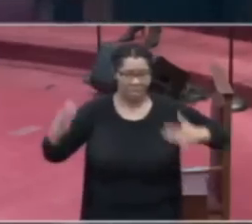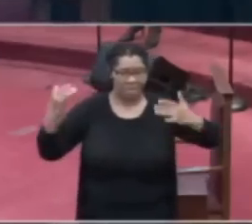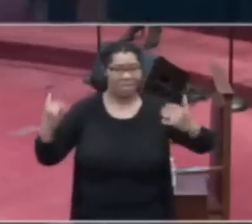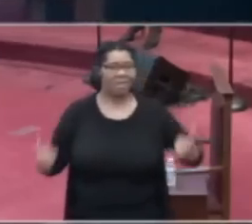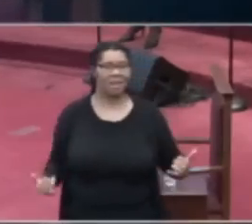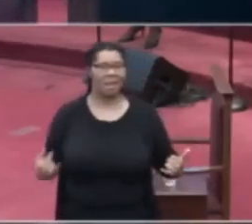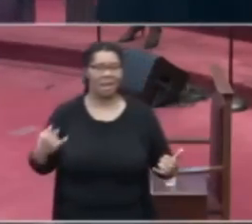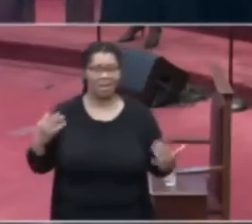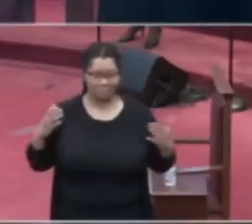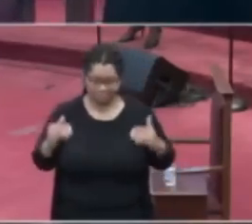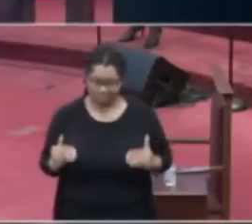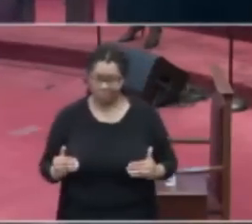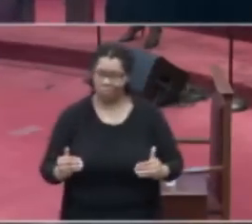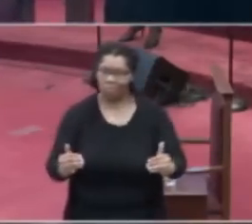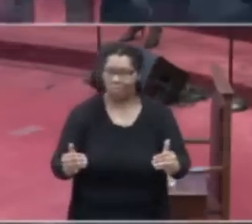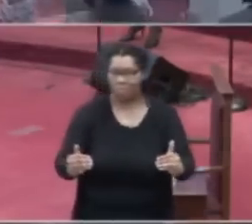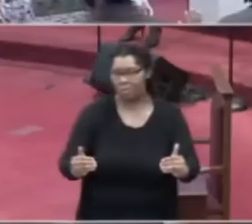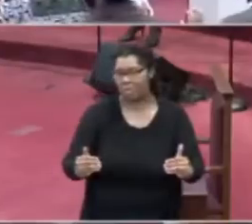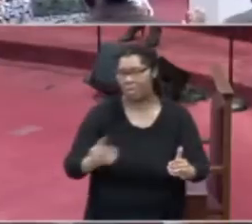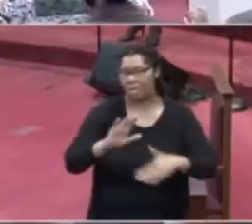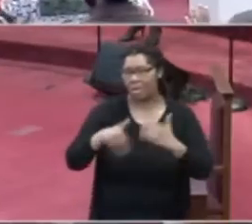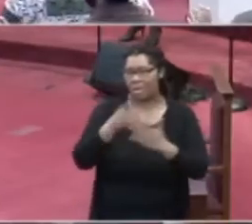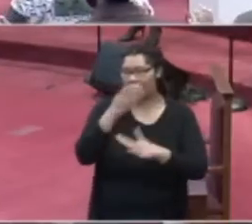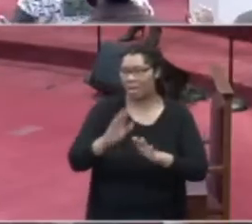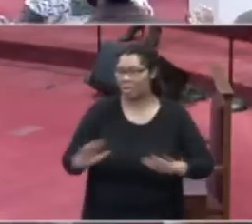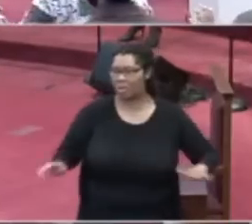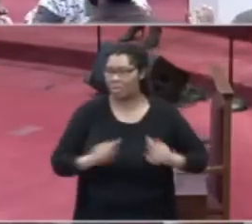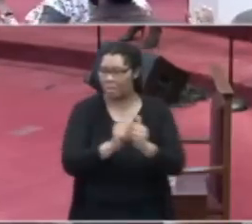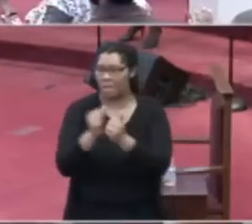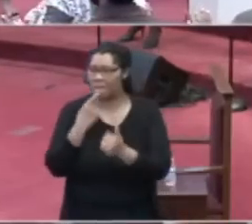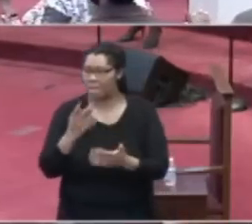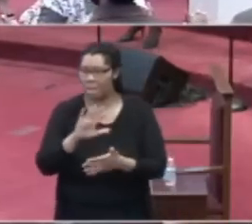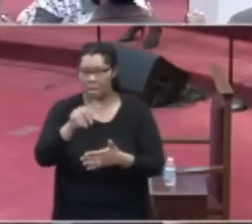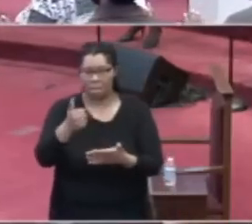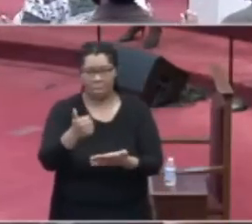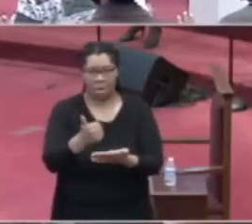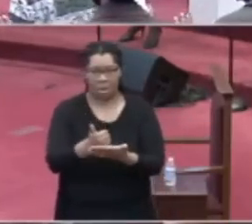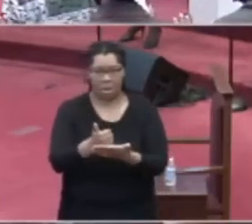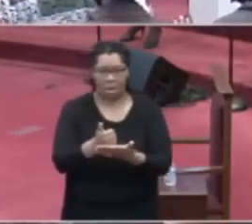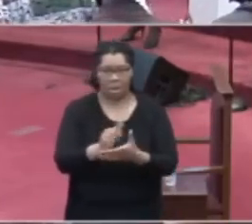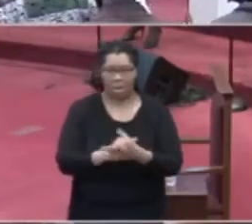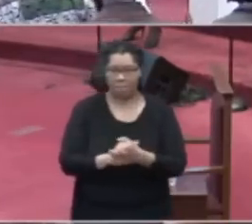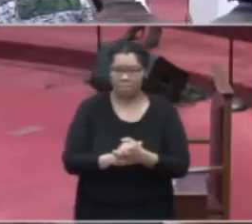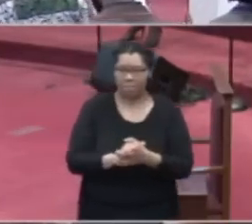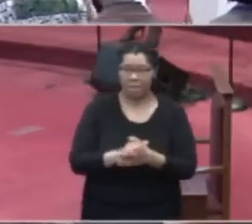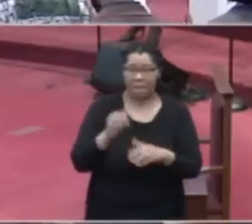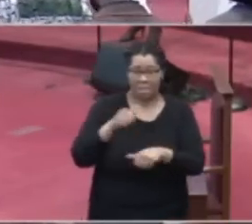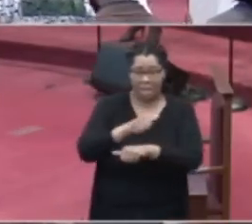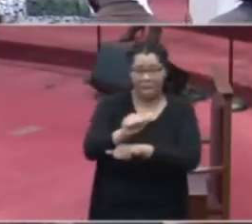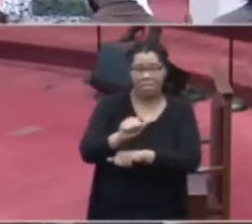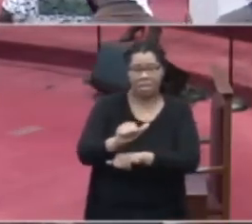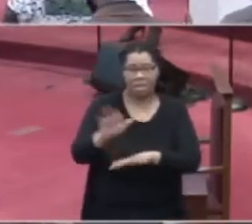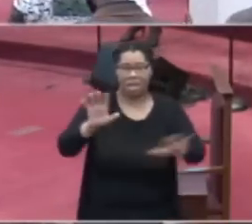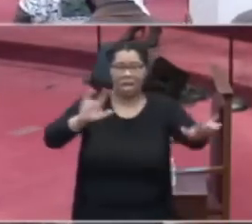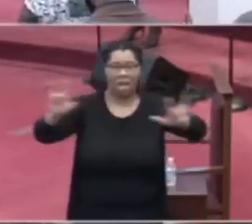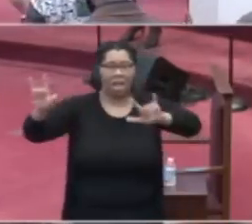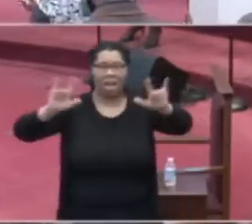now and forevermore. And all of God's children said together, amen.